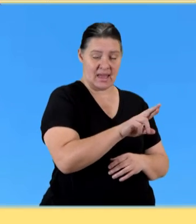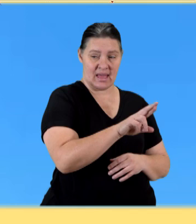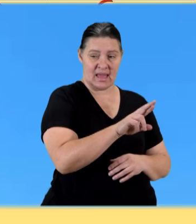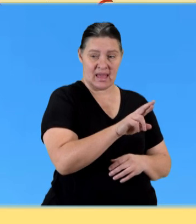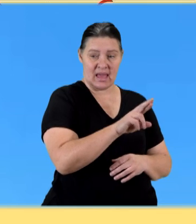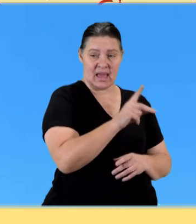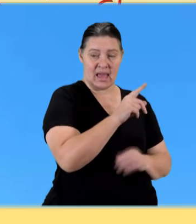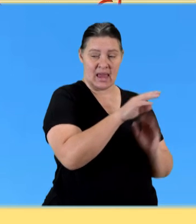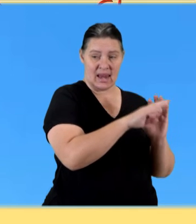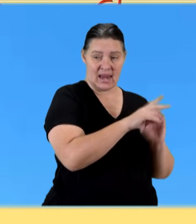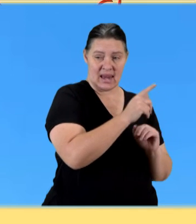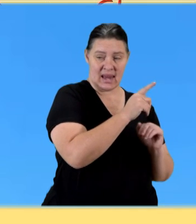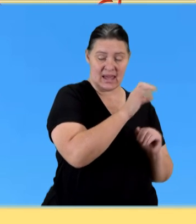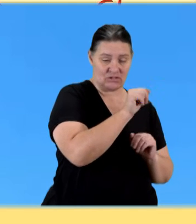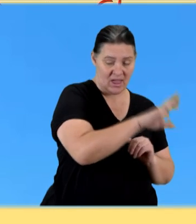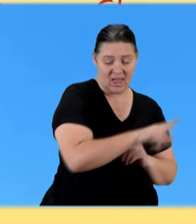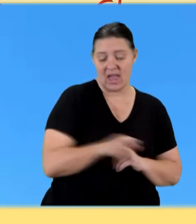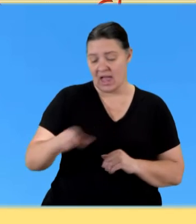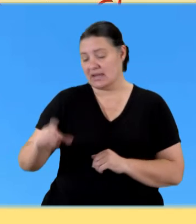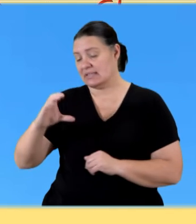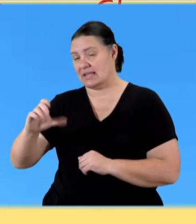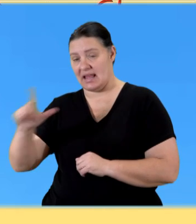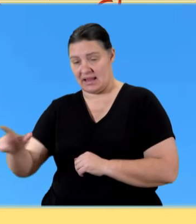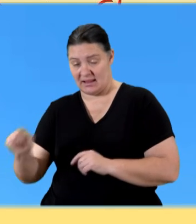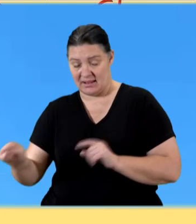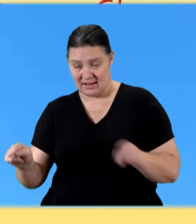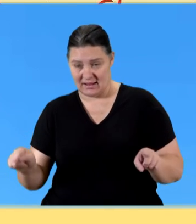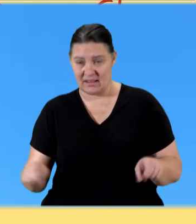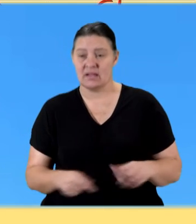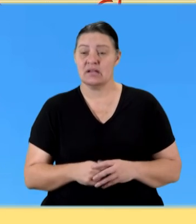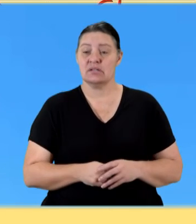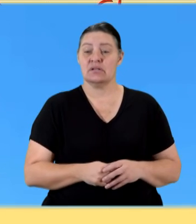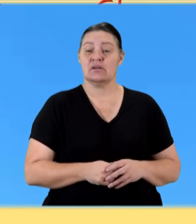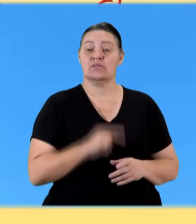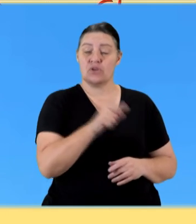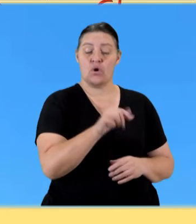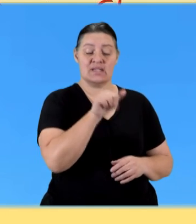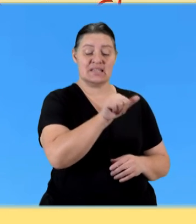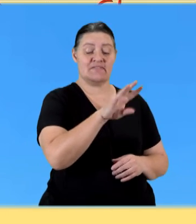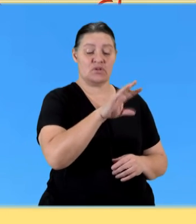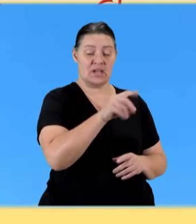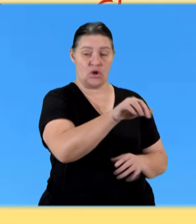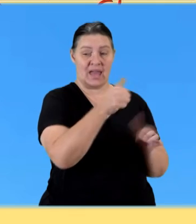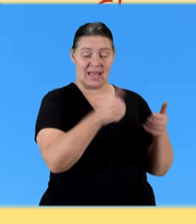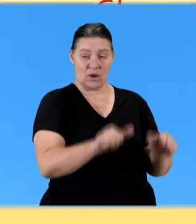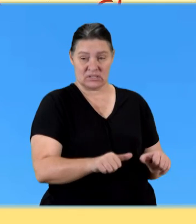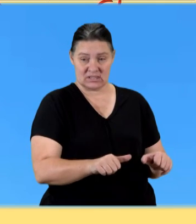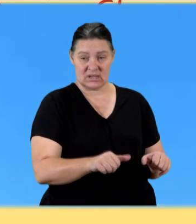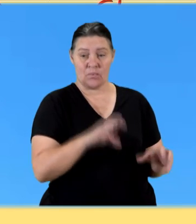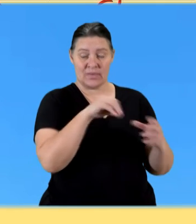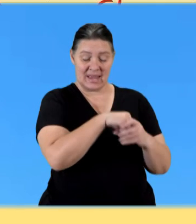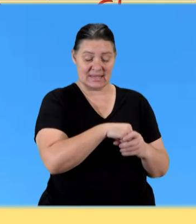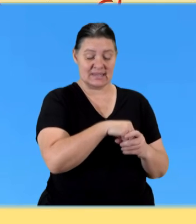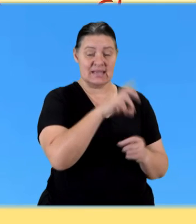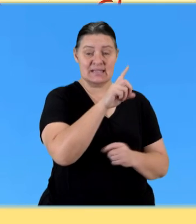ledger, and here is the creditors ledger. They say the debit balance of 640 on their account in